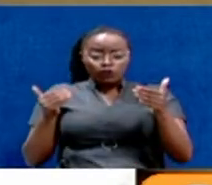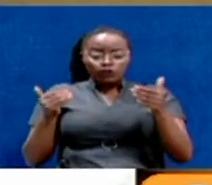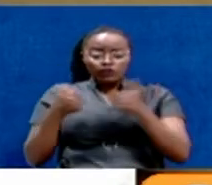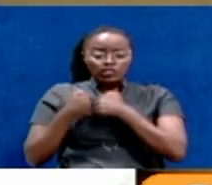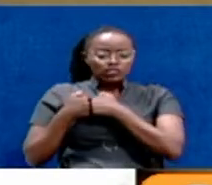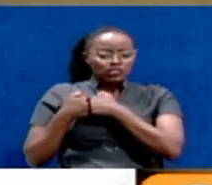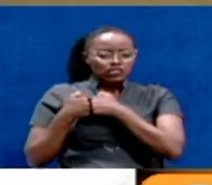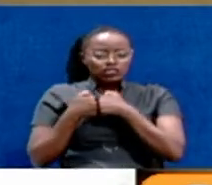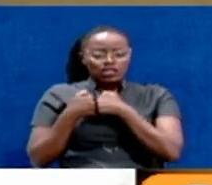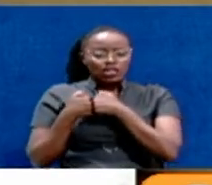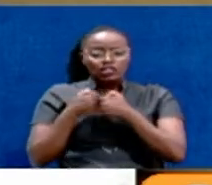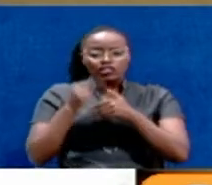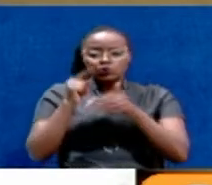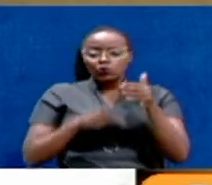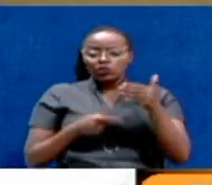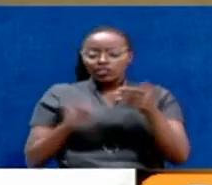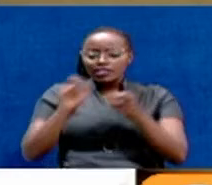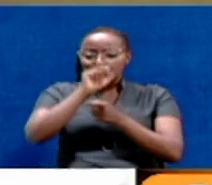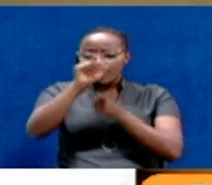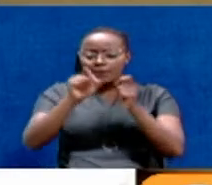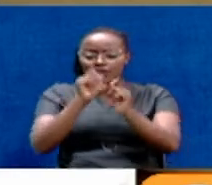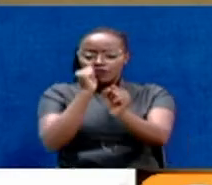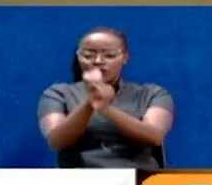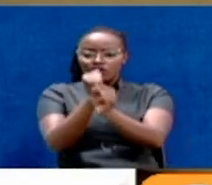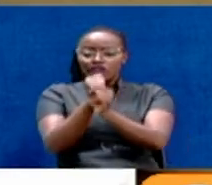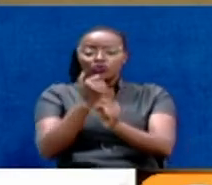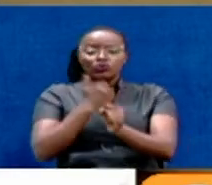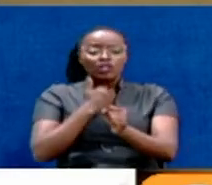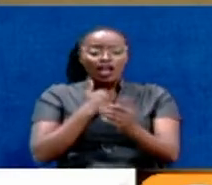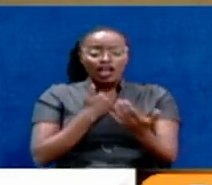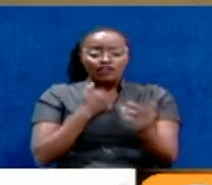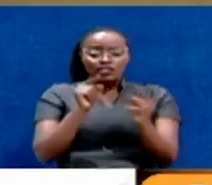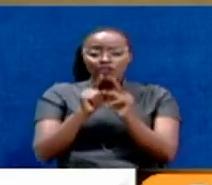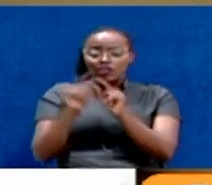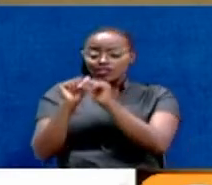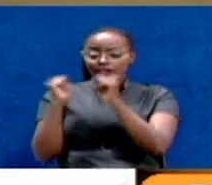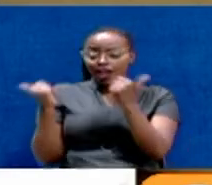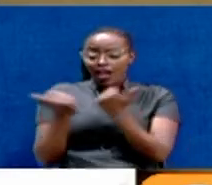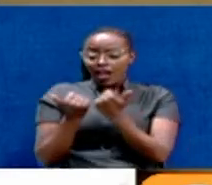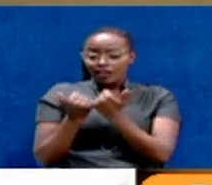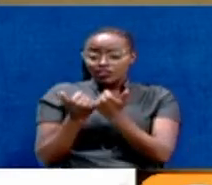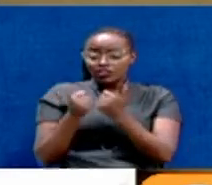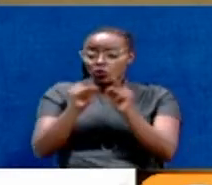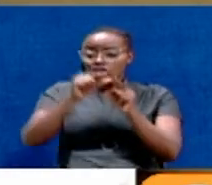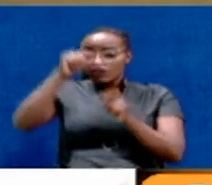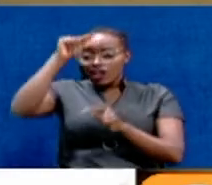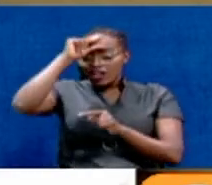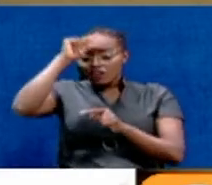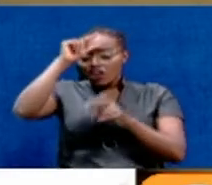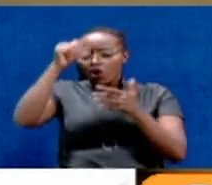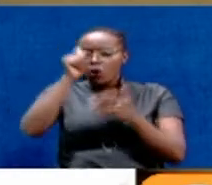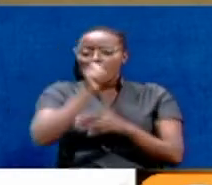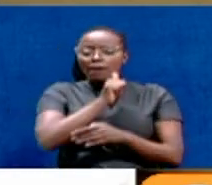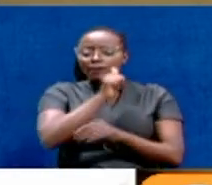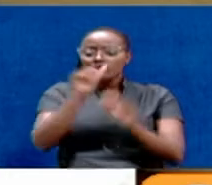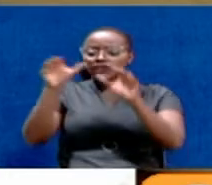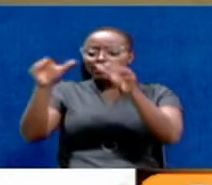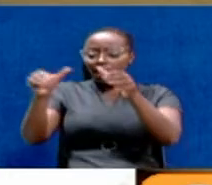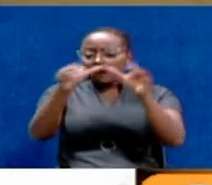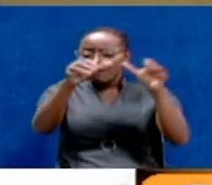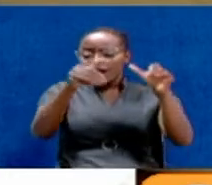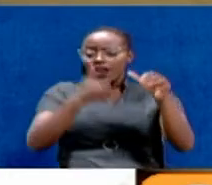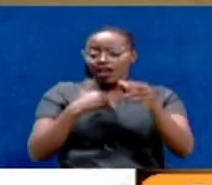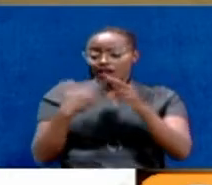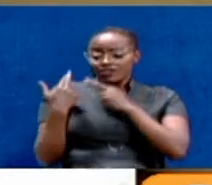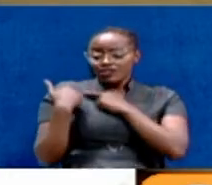the challenge is you have specific functions that you do as an agent or a government agency or a private party. Now,